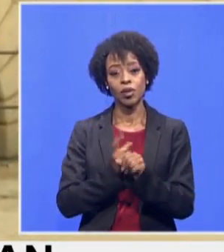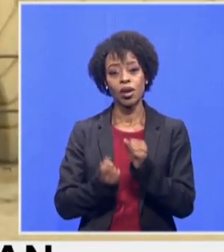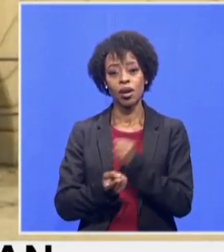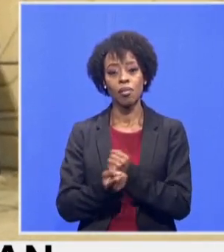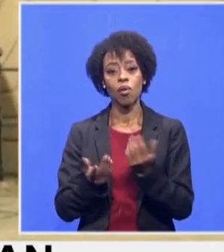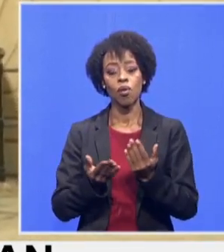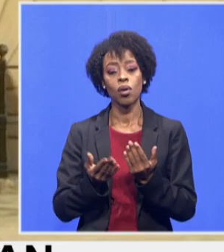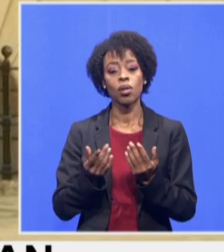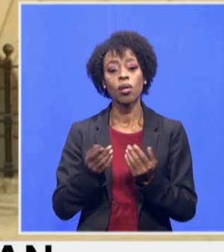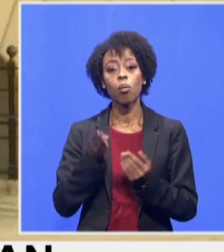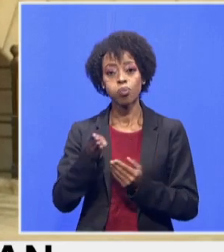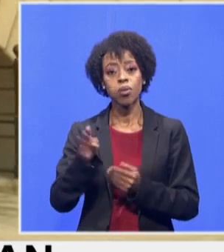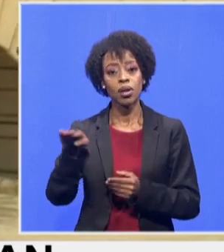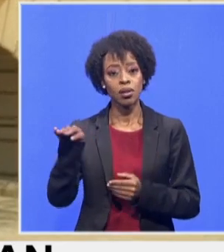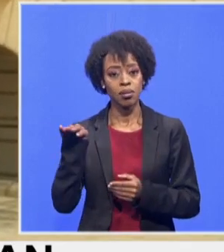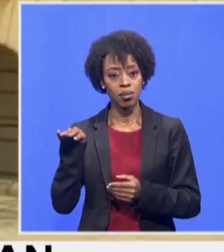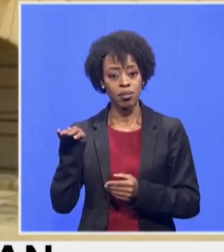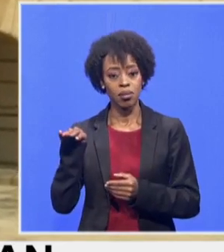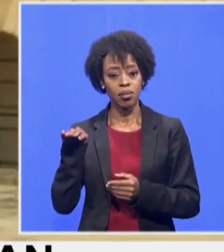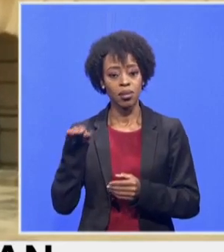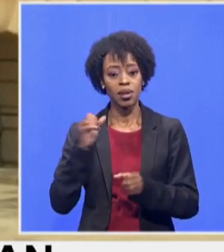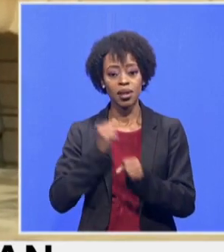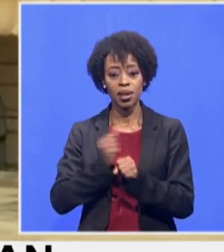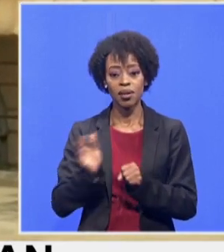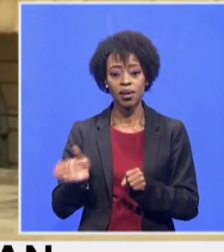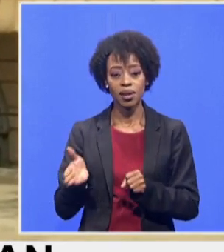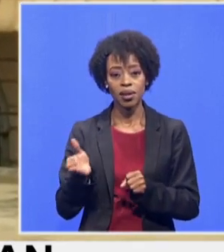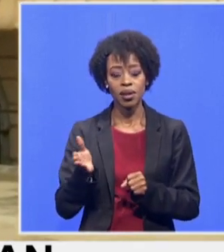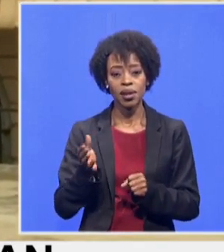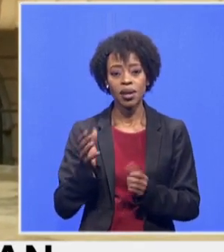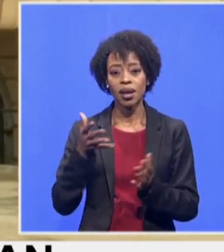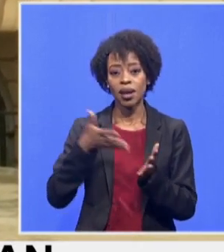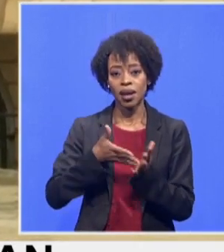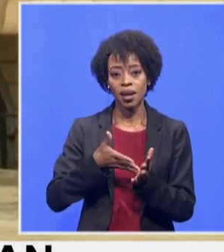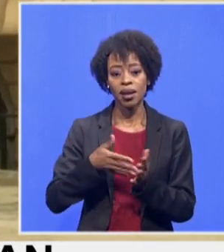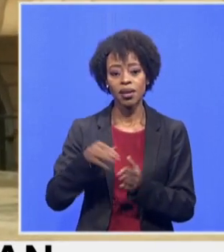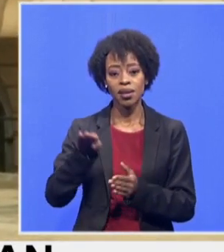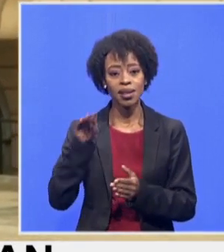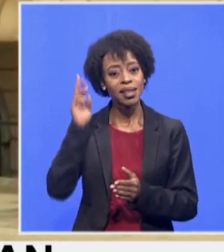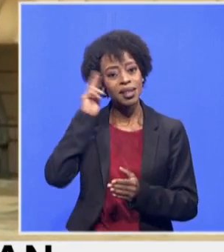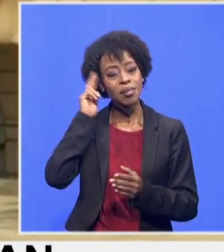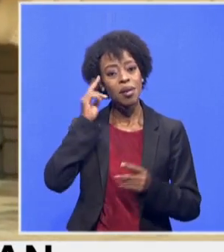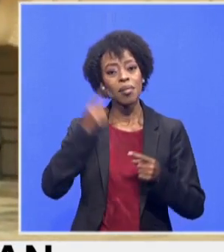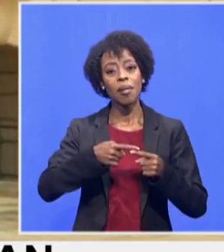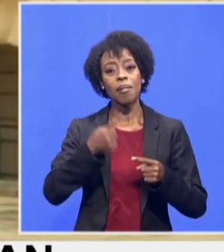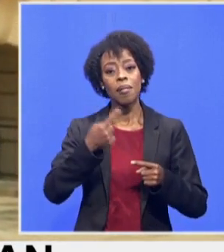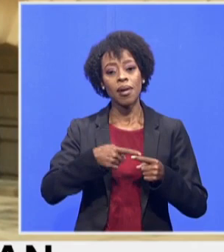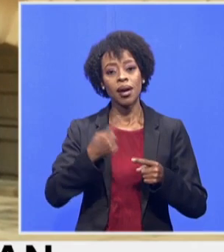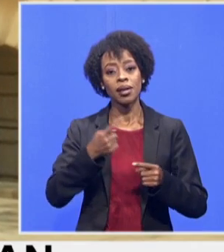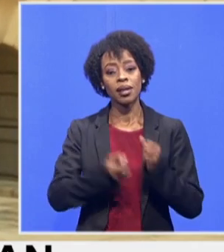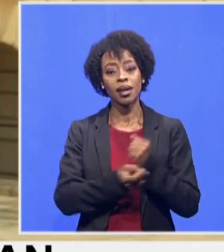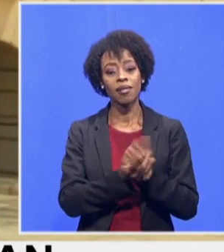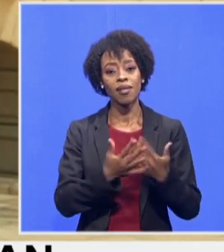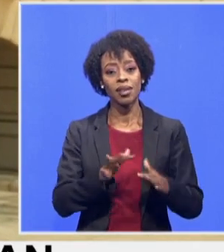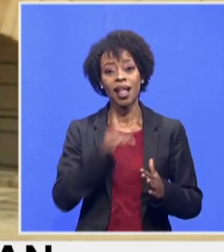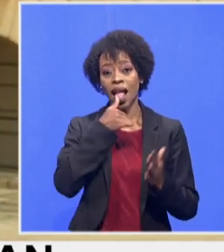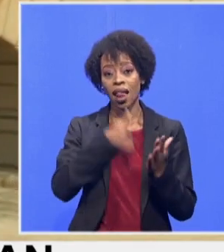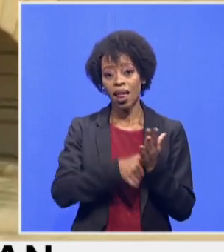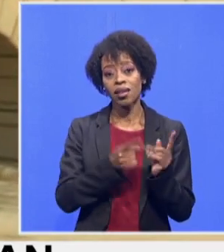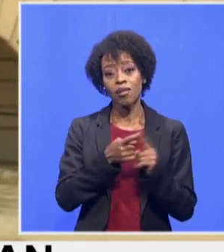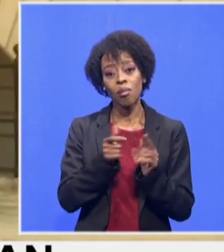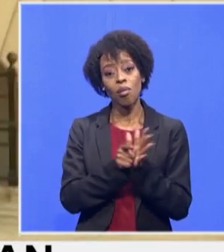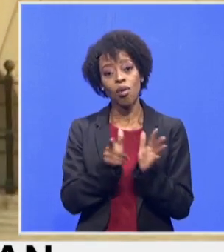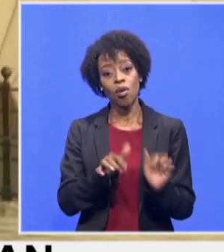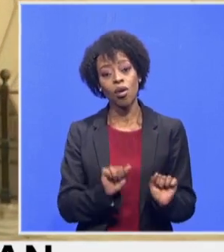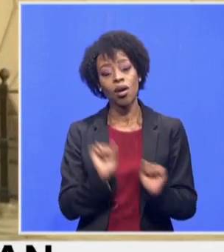Zimbabwe throughout. They never set any foot in Limpopo. Remember, they were in Beit Bridge. And the letter from their lawyers,